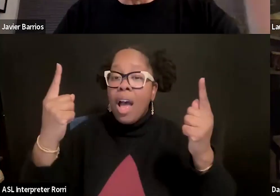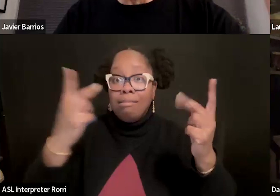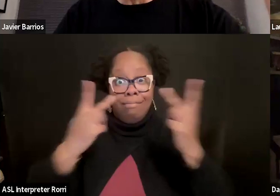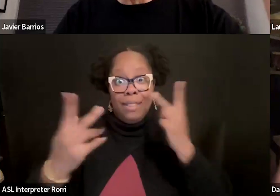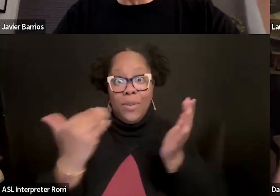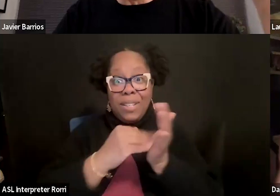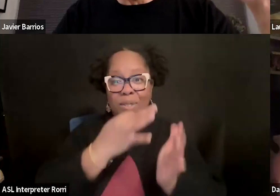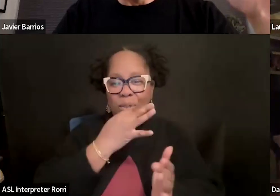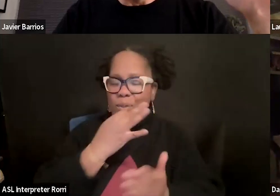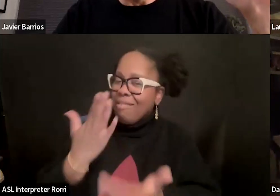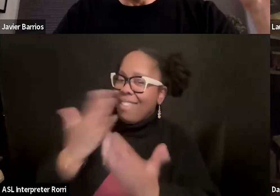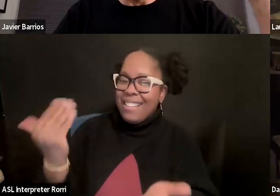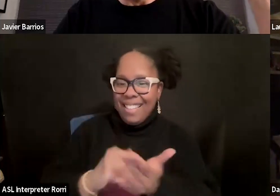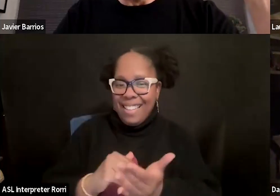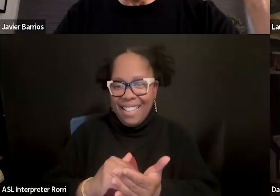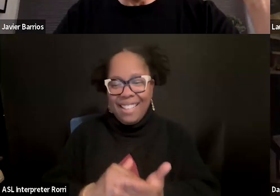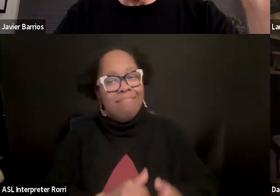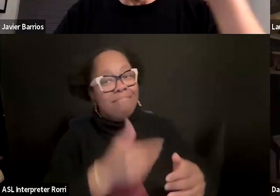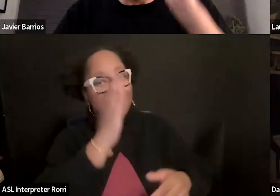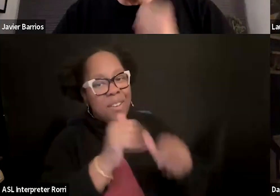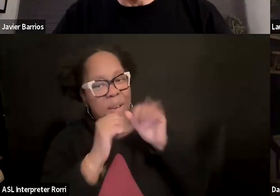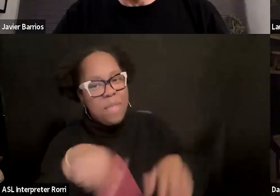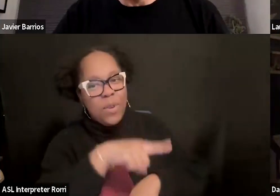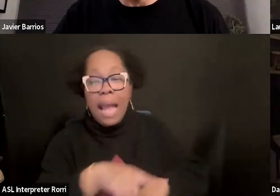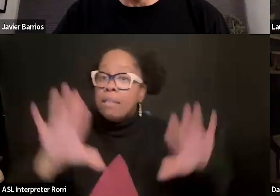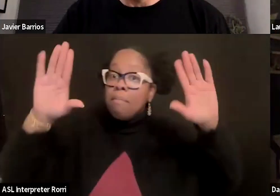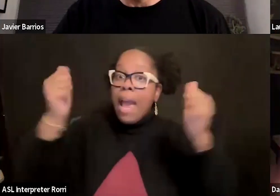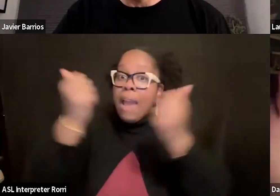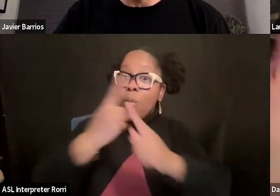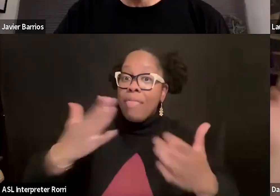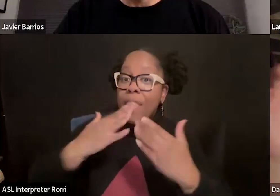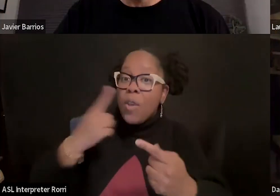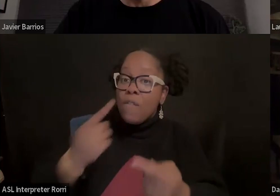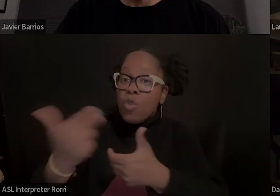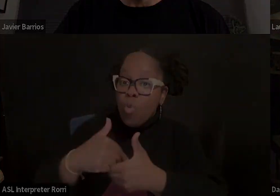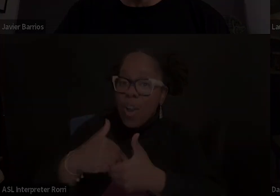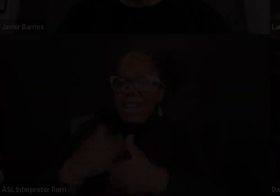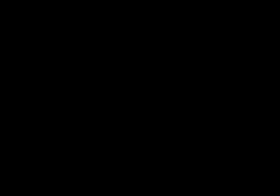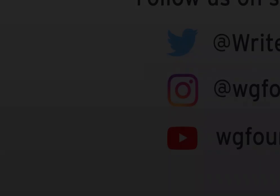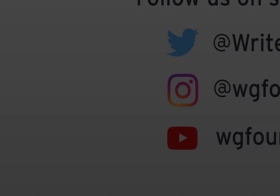Thanks again. Bless you guys. Thanks. Bye, everyone. Thanks so much for coming.